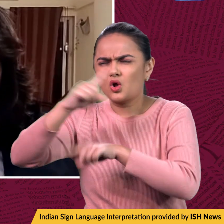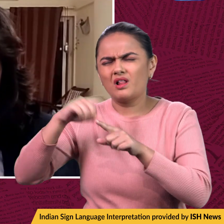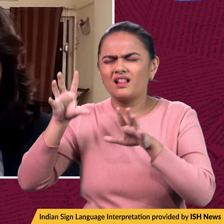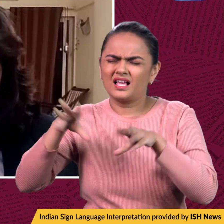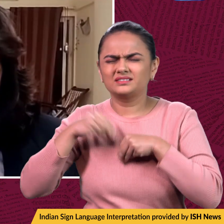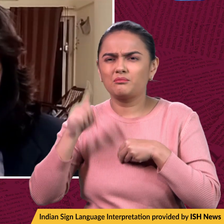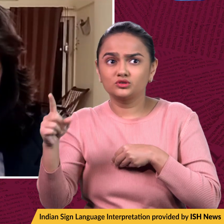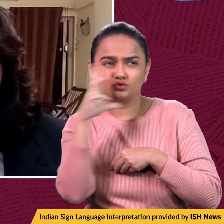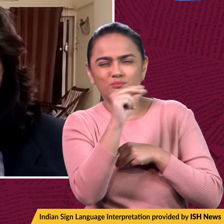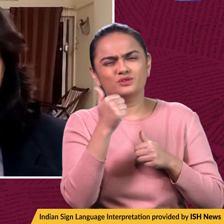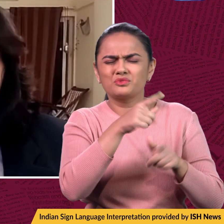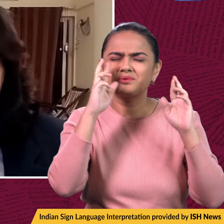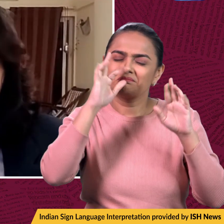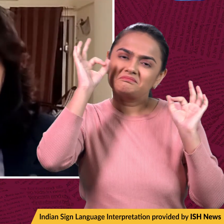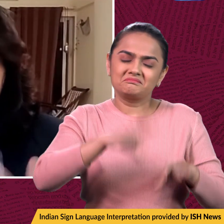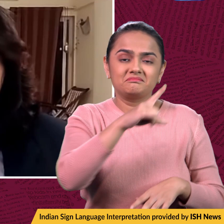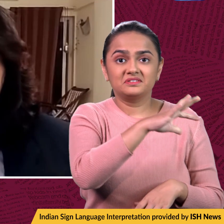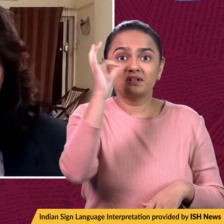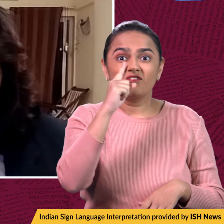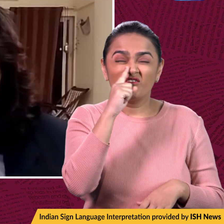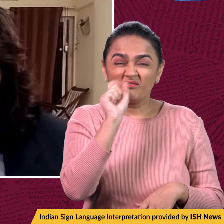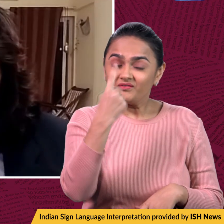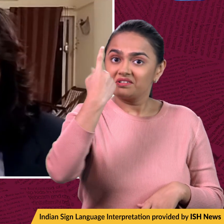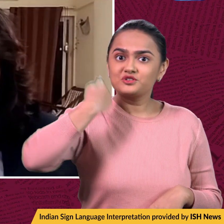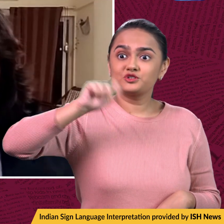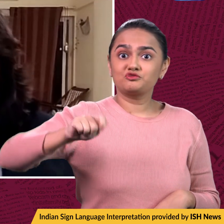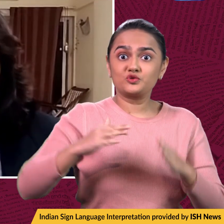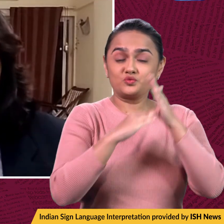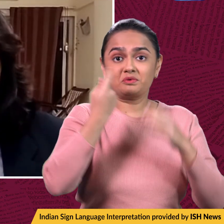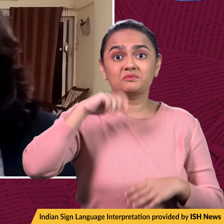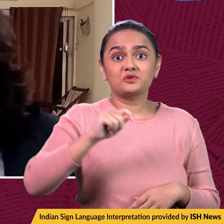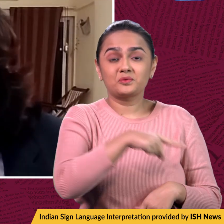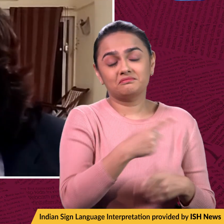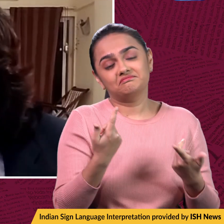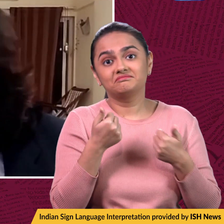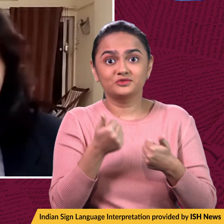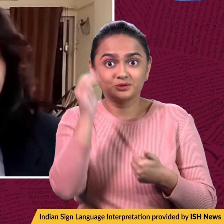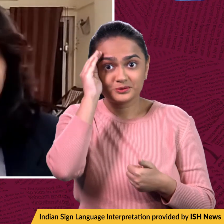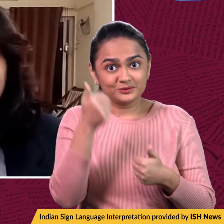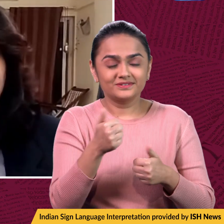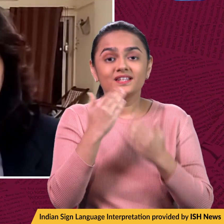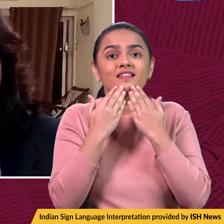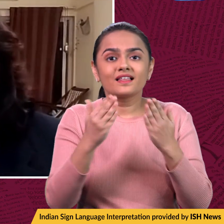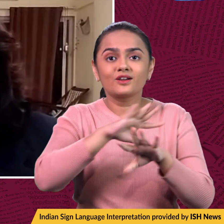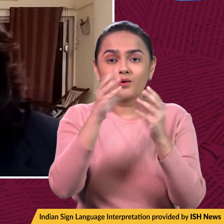goes against the recommendation of the Judicial Commission, according to this newspaper. But that